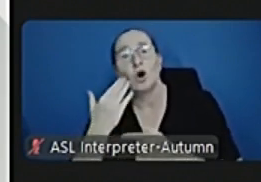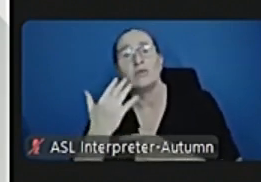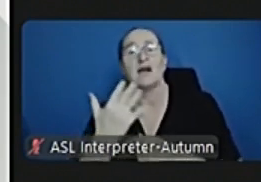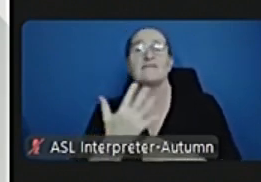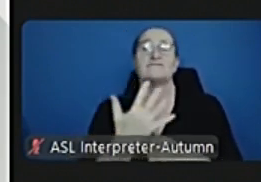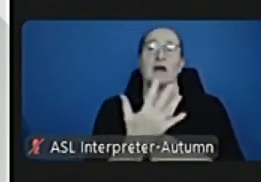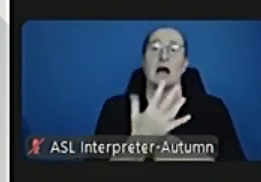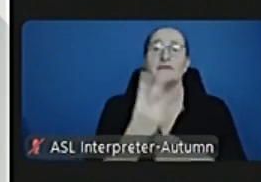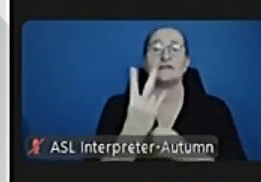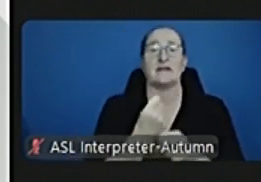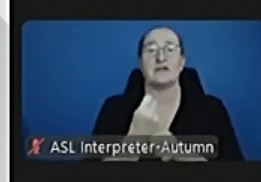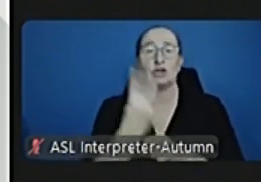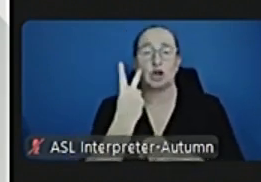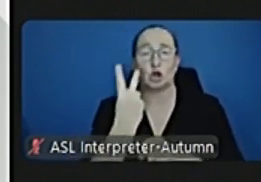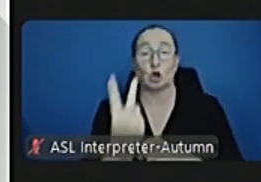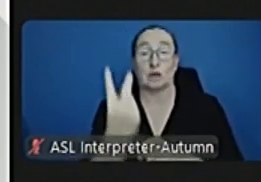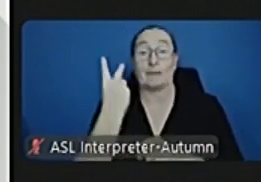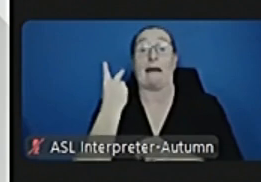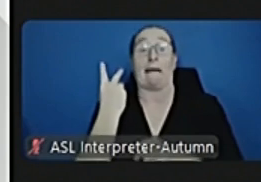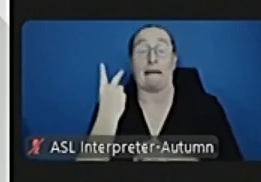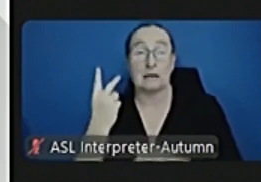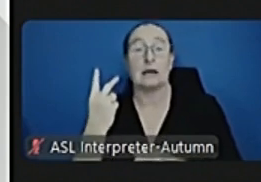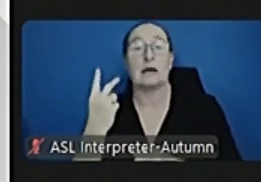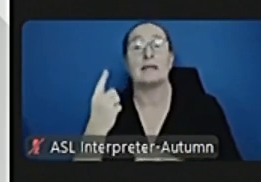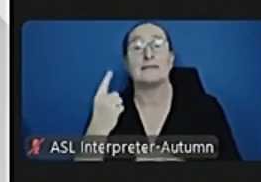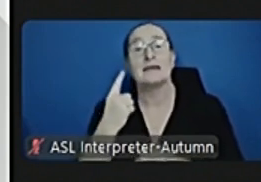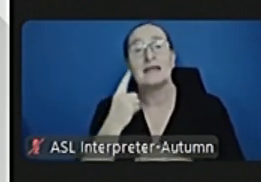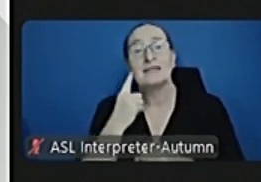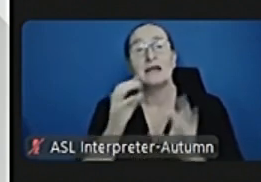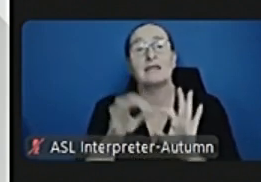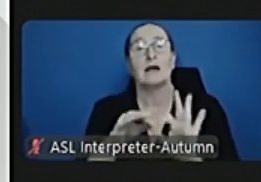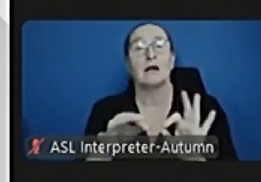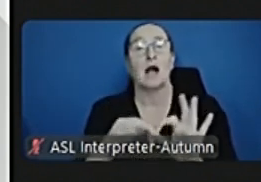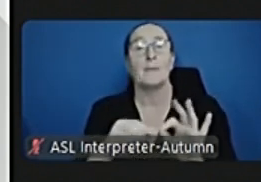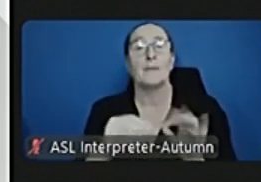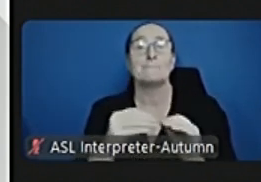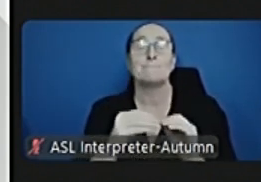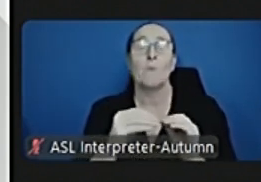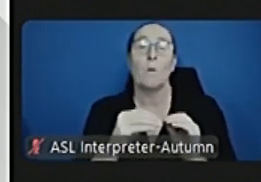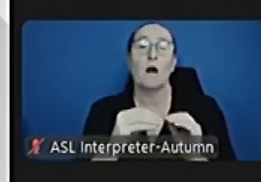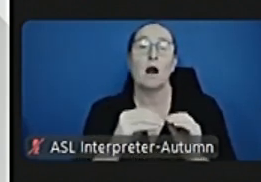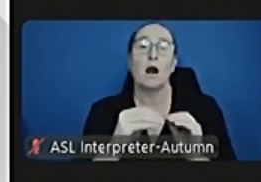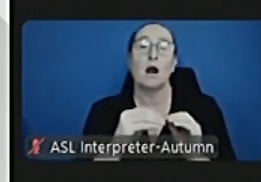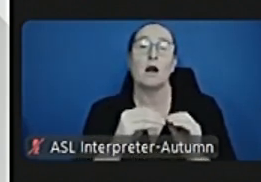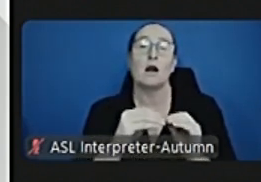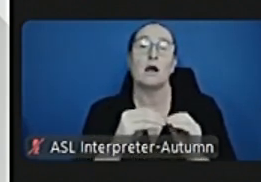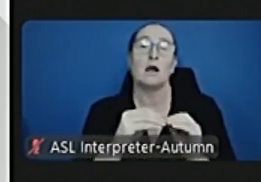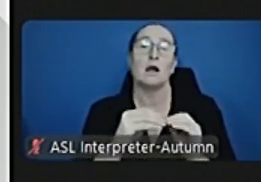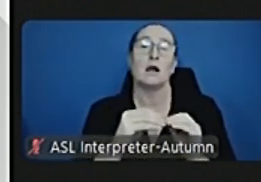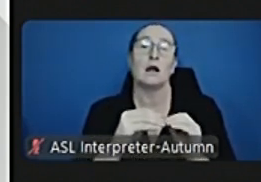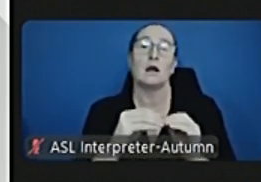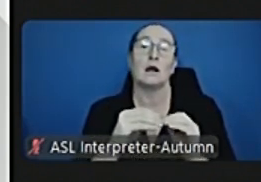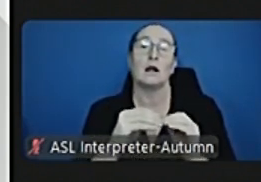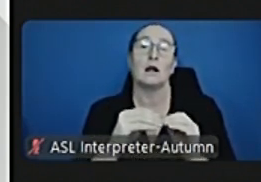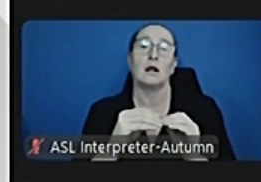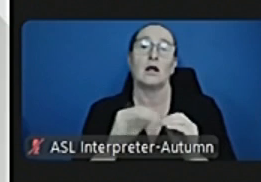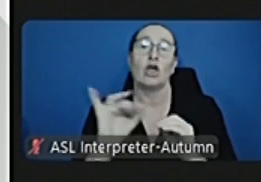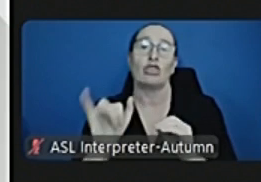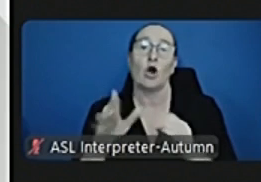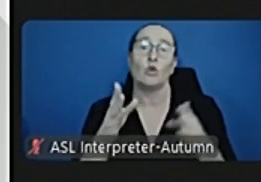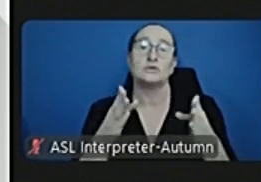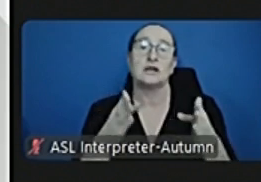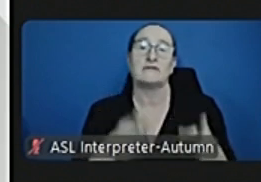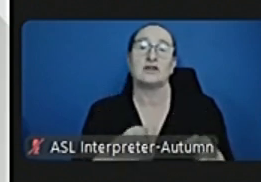back. And then I think the comment more so is those individuals don't